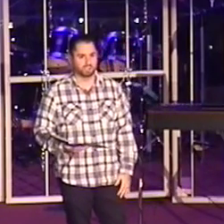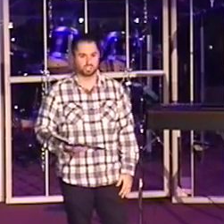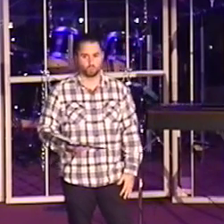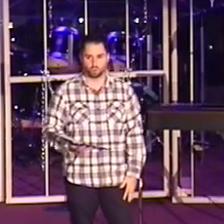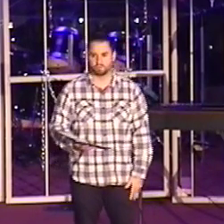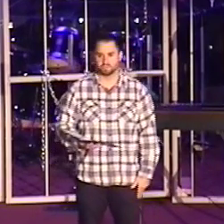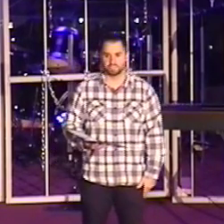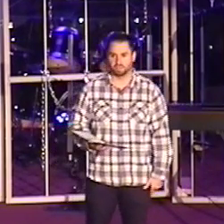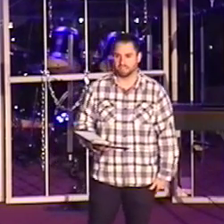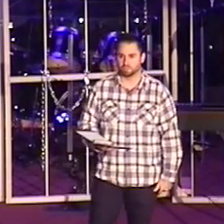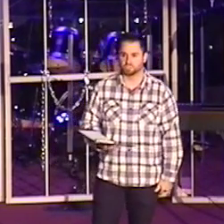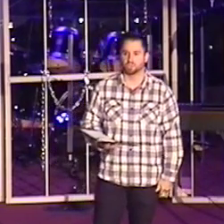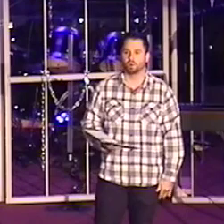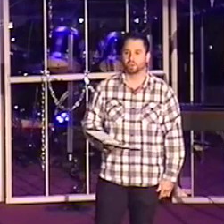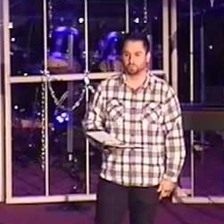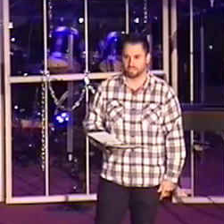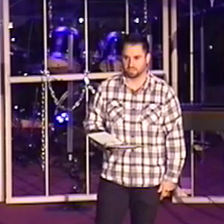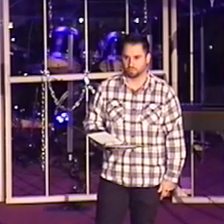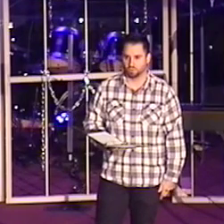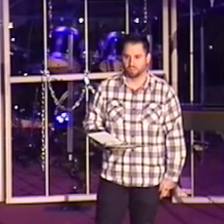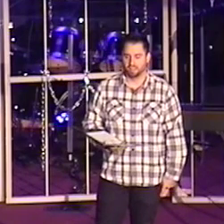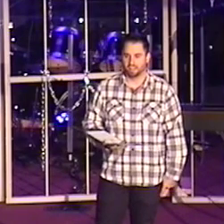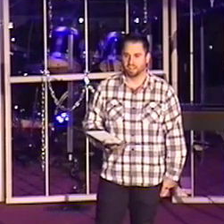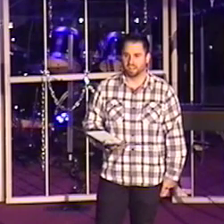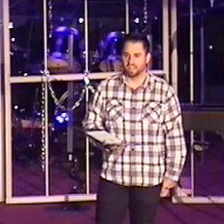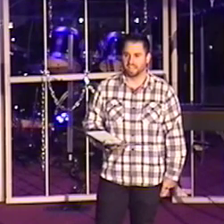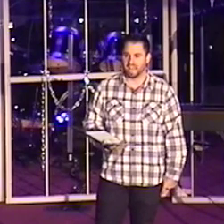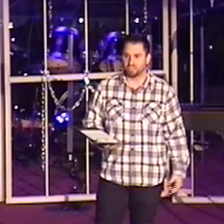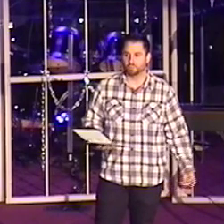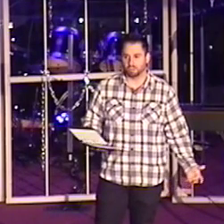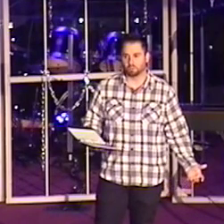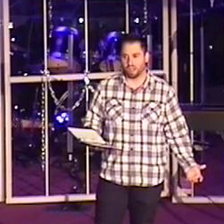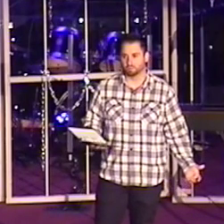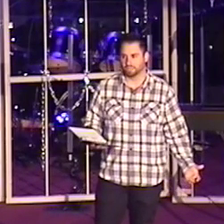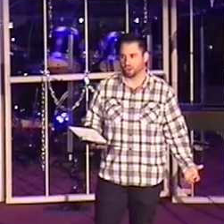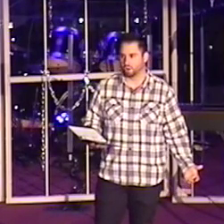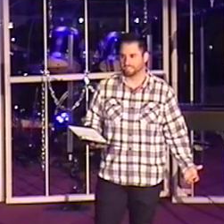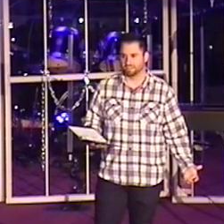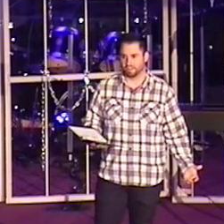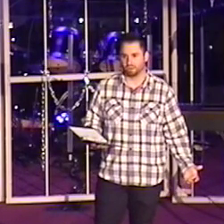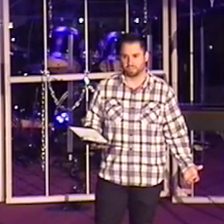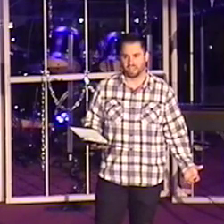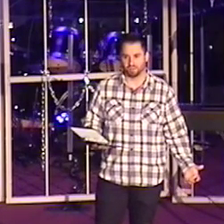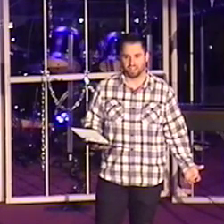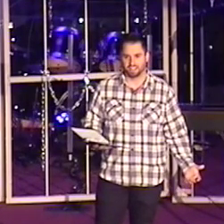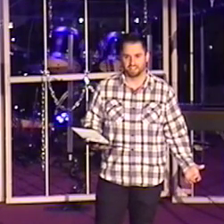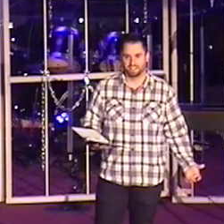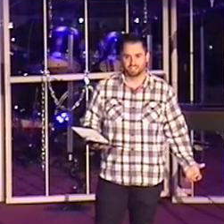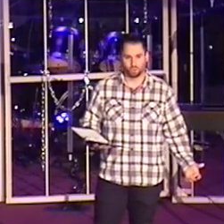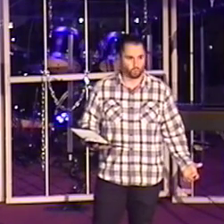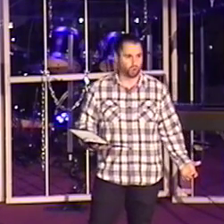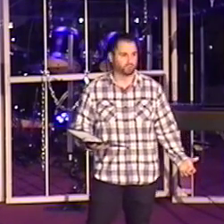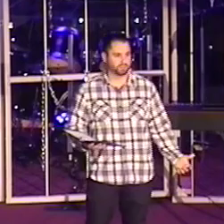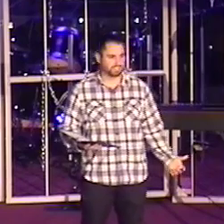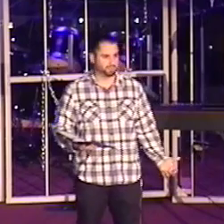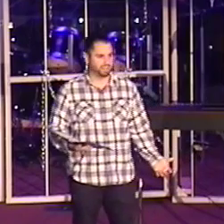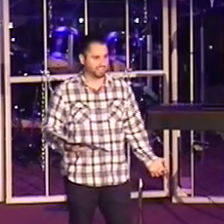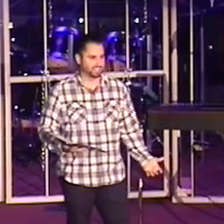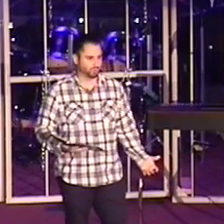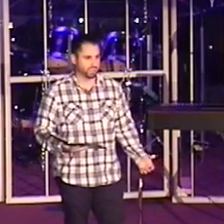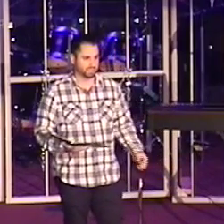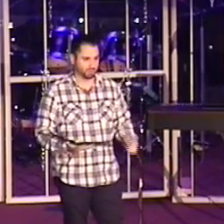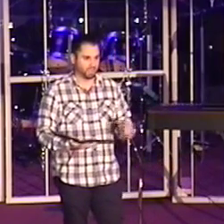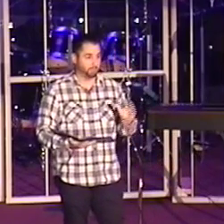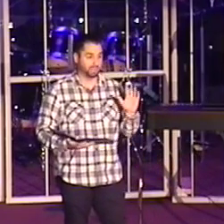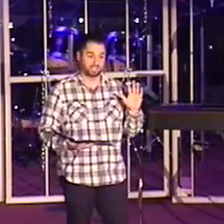it was to work for somebody that was so unreasonable. And I think we could probably all identify with that, right? To work for somebody